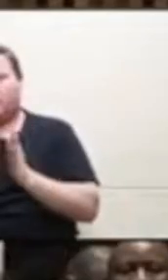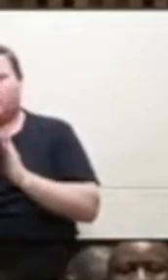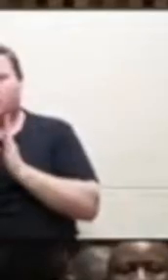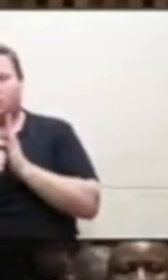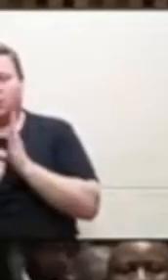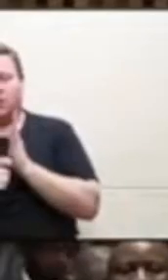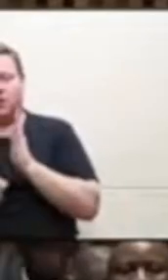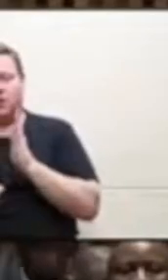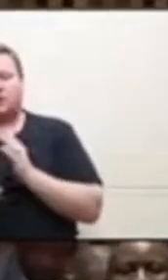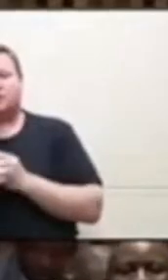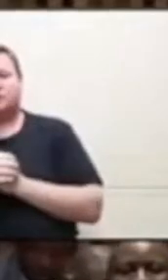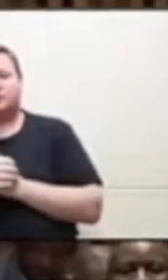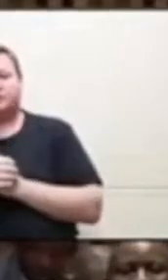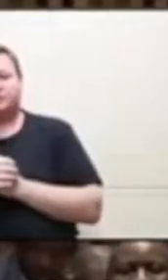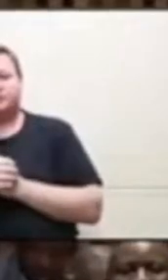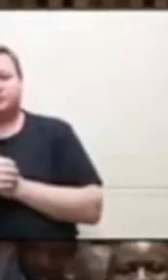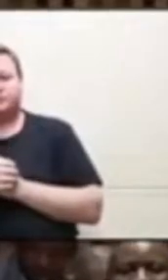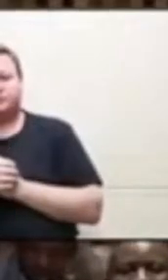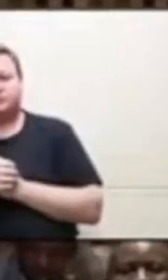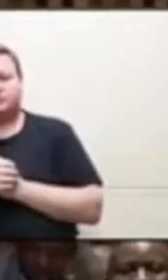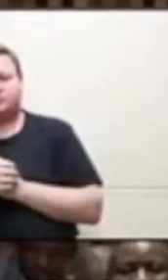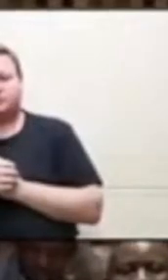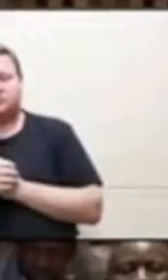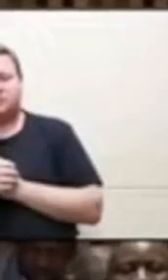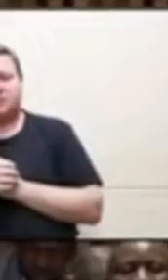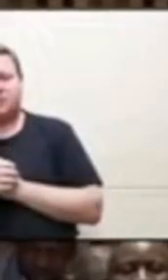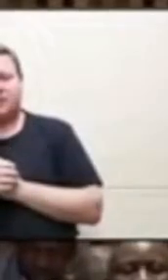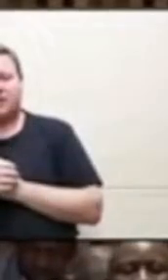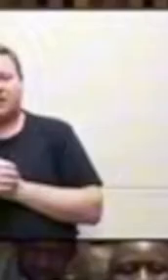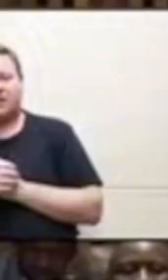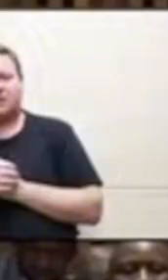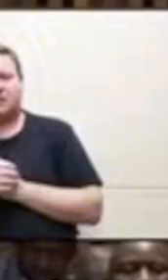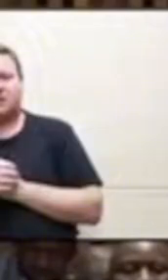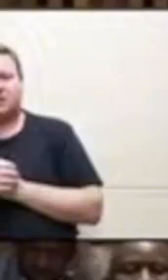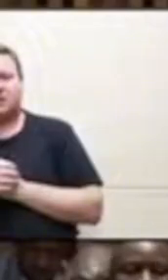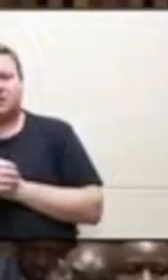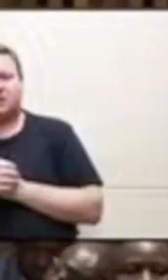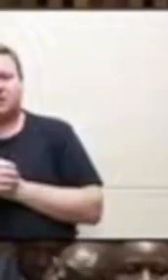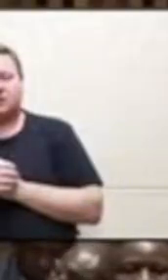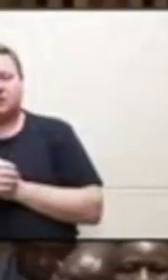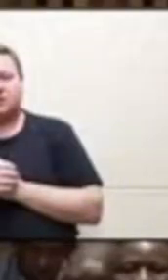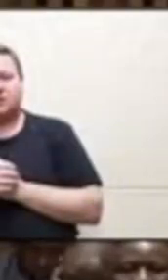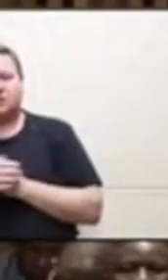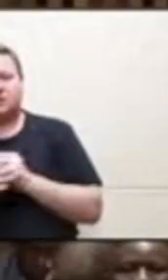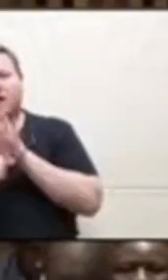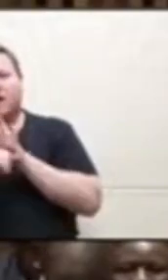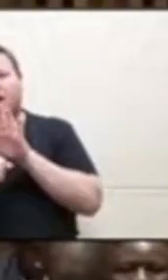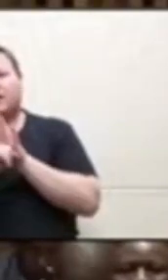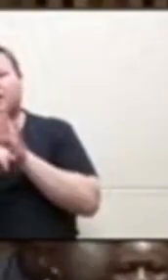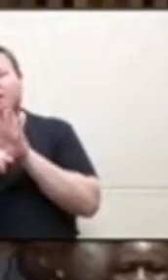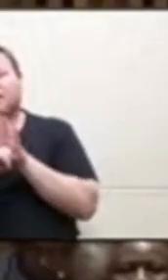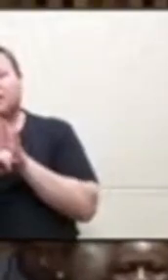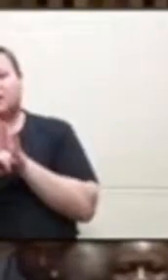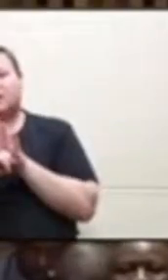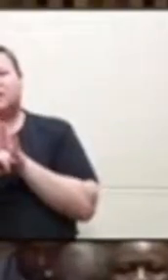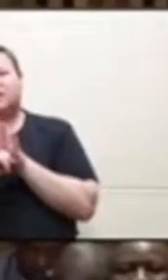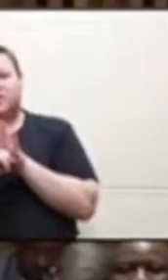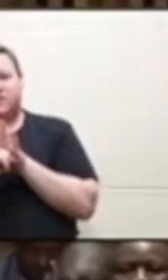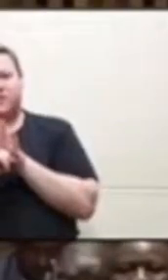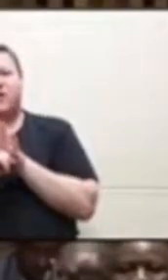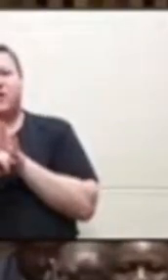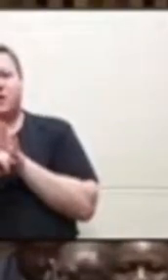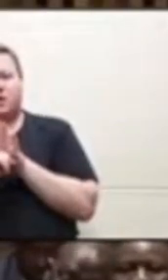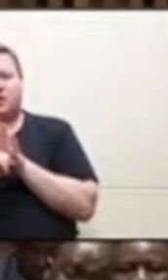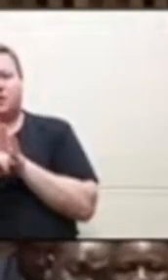General, through its CAST system, identified potential conflicts of interest,